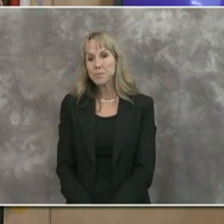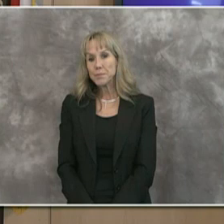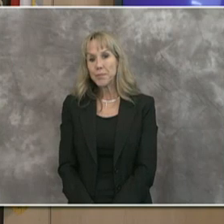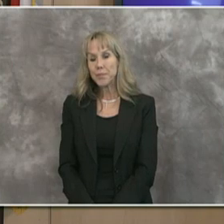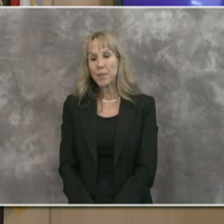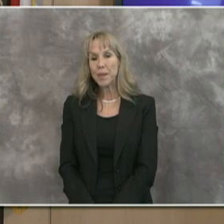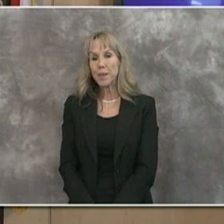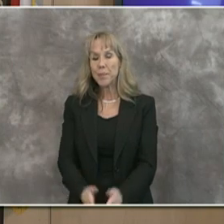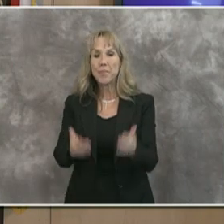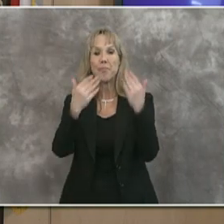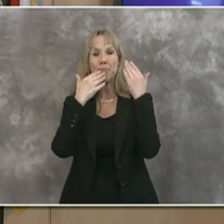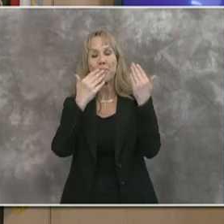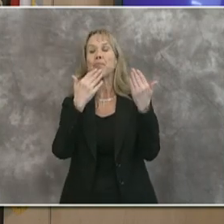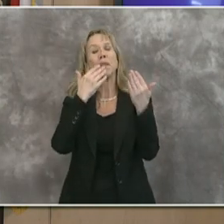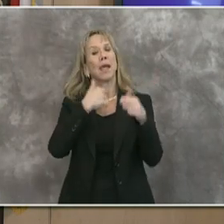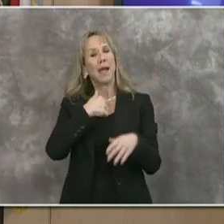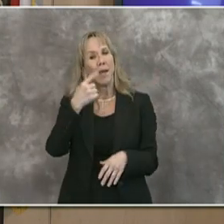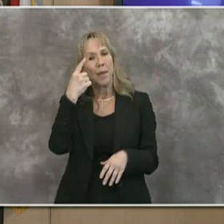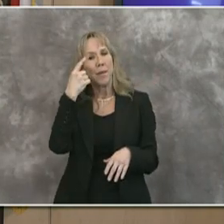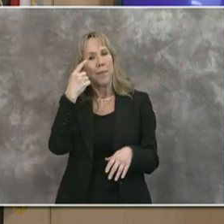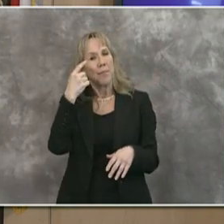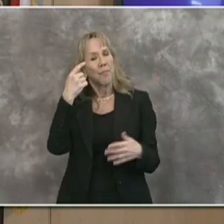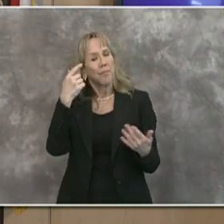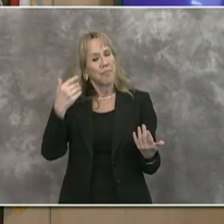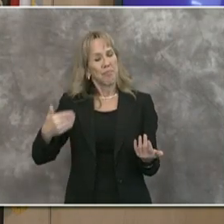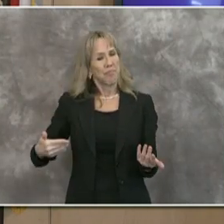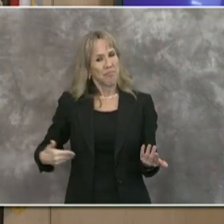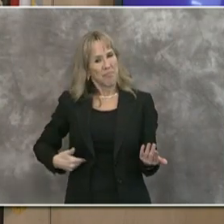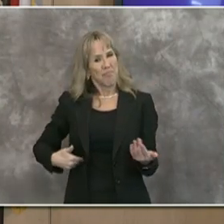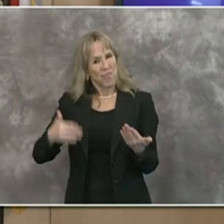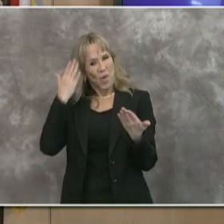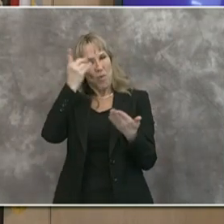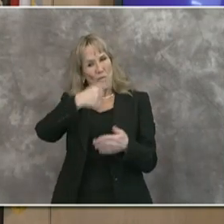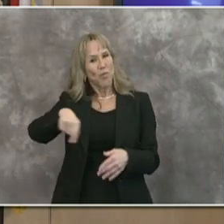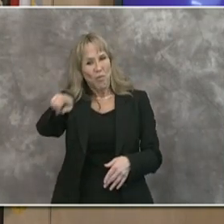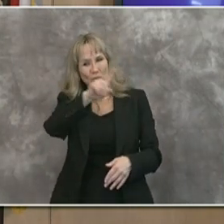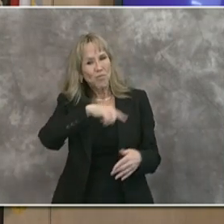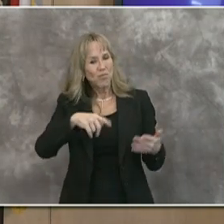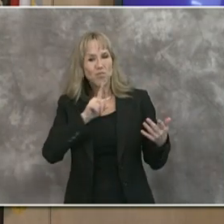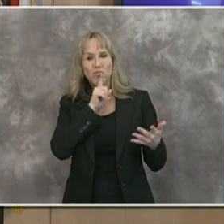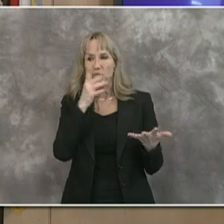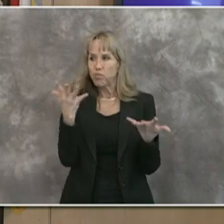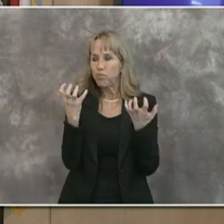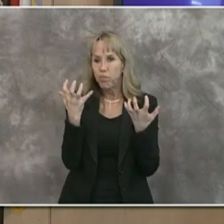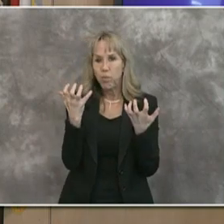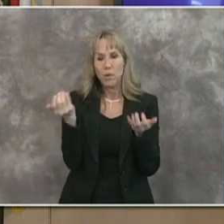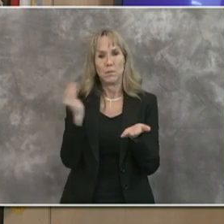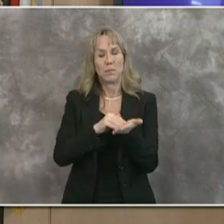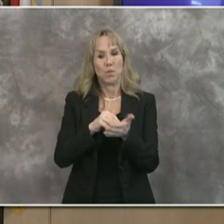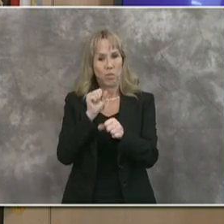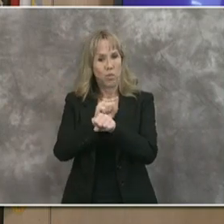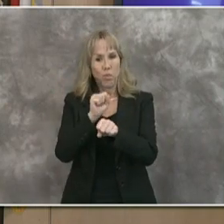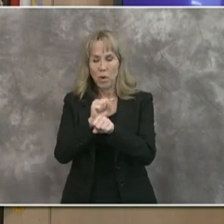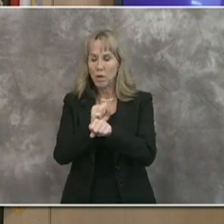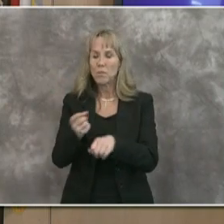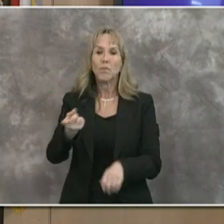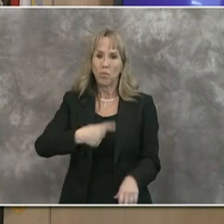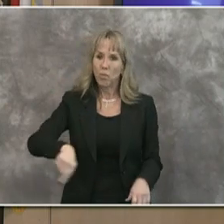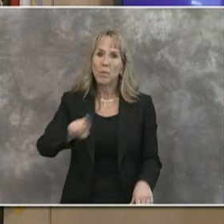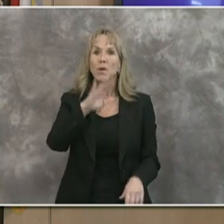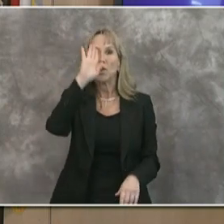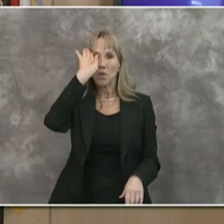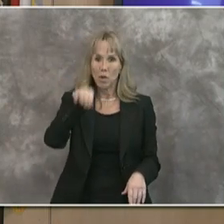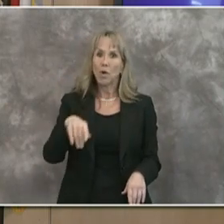Thank you. I think we all understand the desire to get back to work. Certainly everyone here understands that and feels that